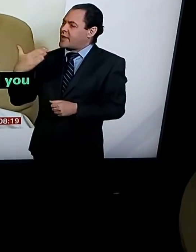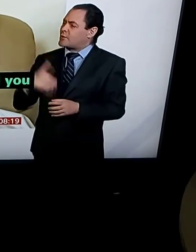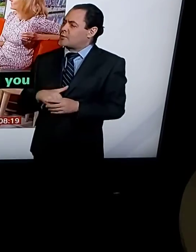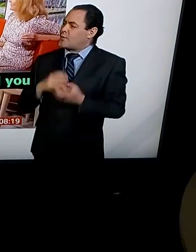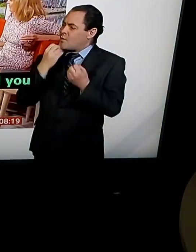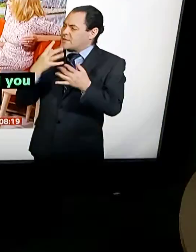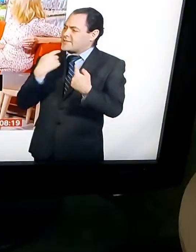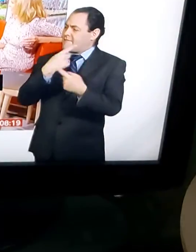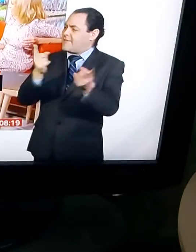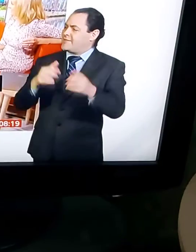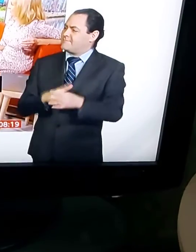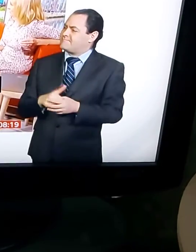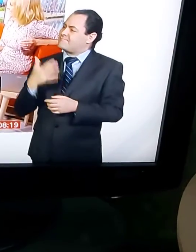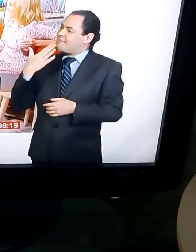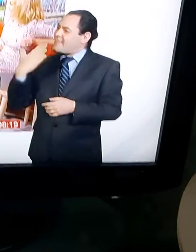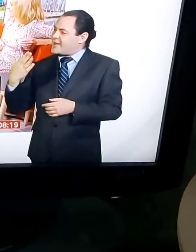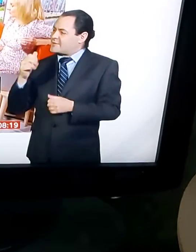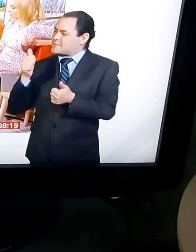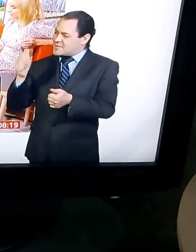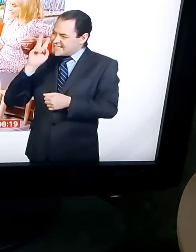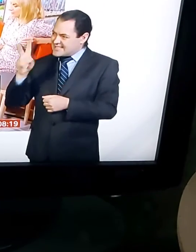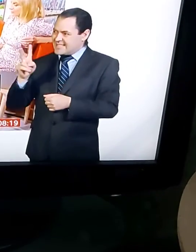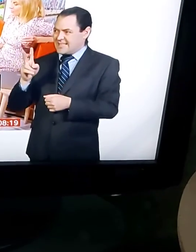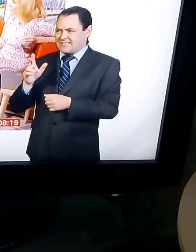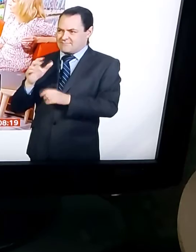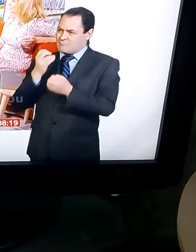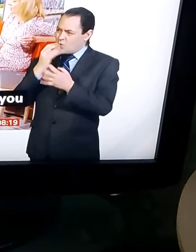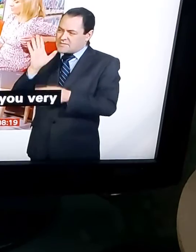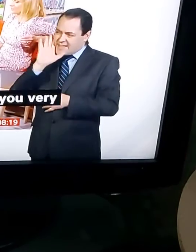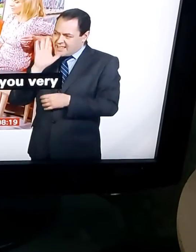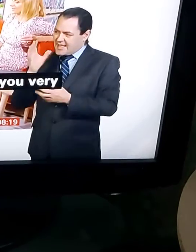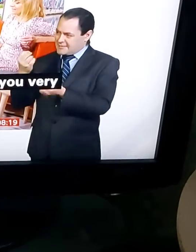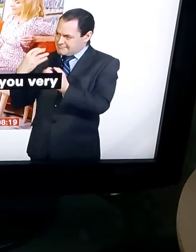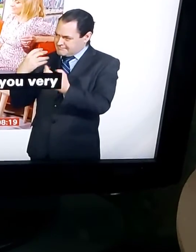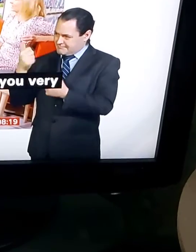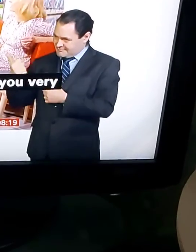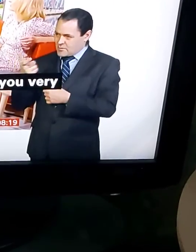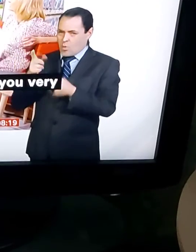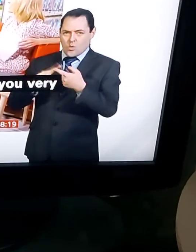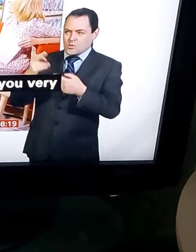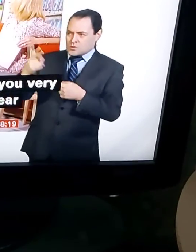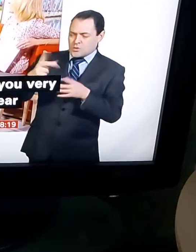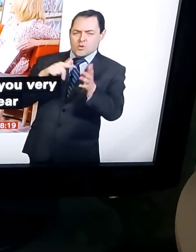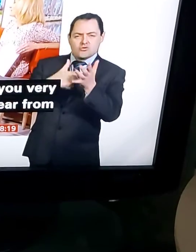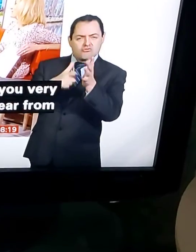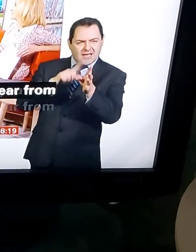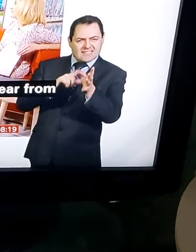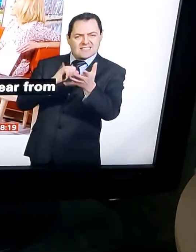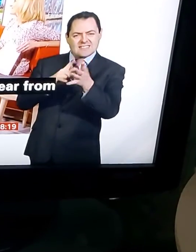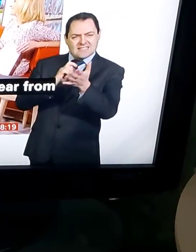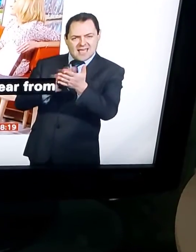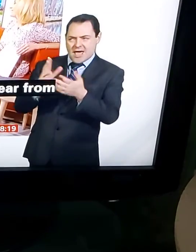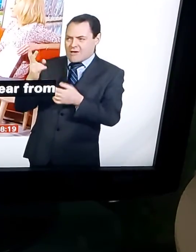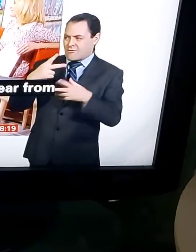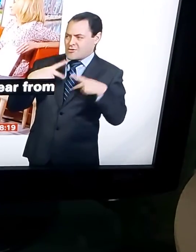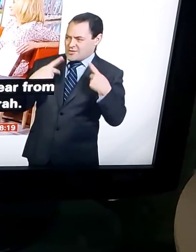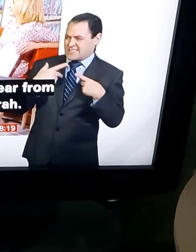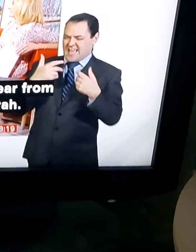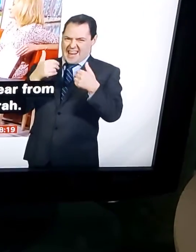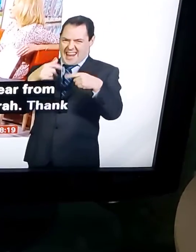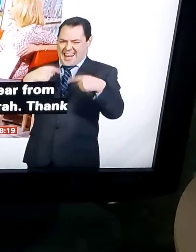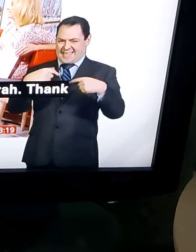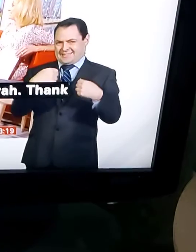thank you very much indeed. It's really great to hear from you, and also Tracy Ems and Sarah Wood. Thanks both very much, and I'll let you get back to